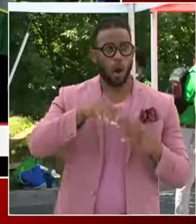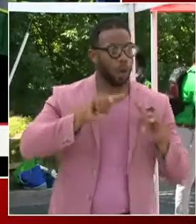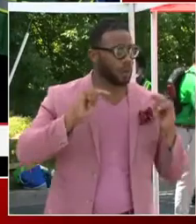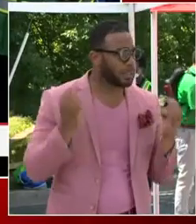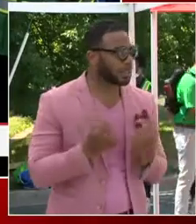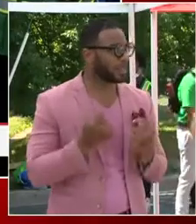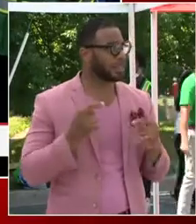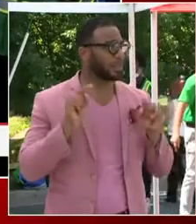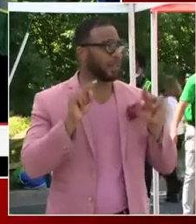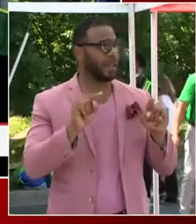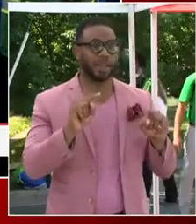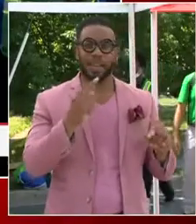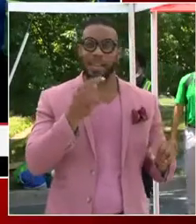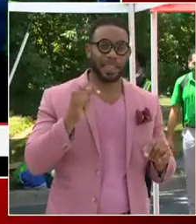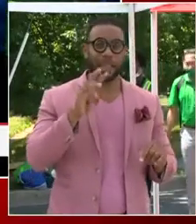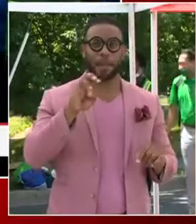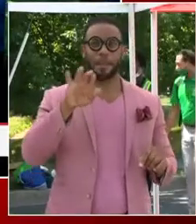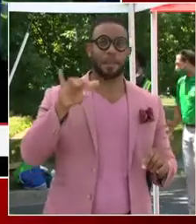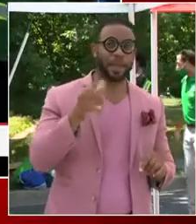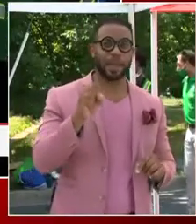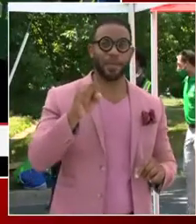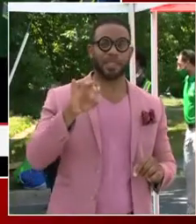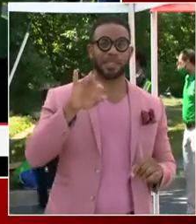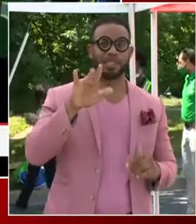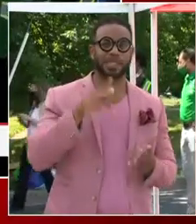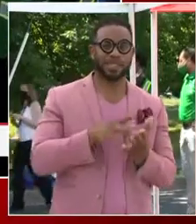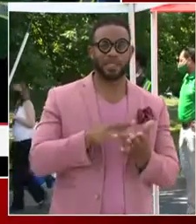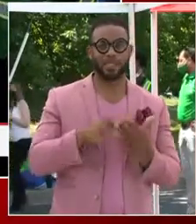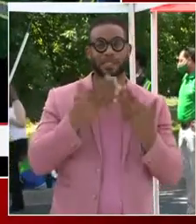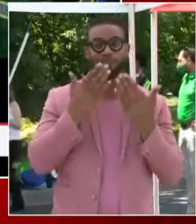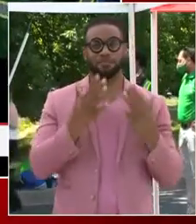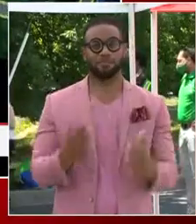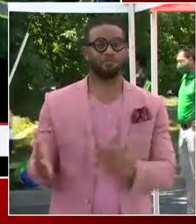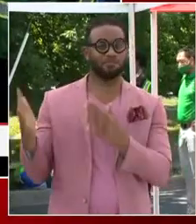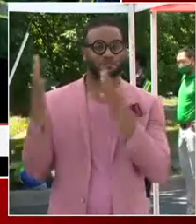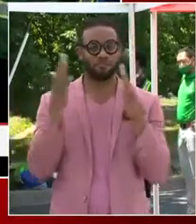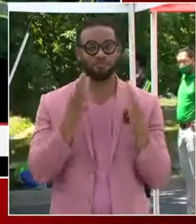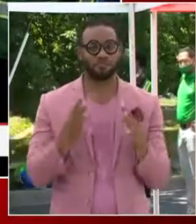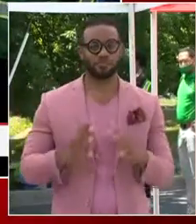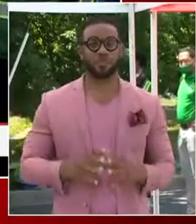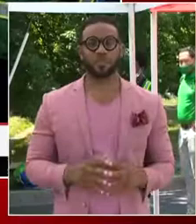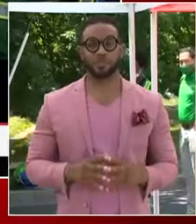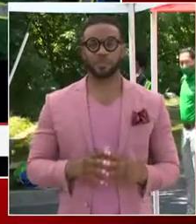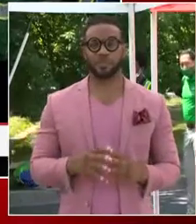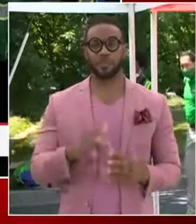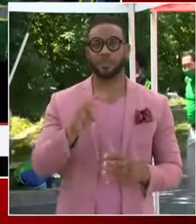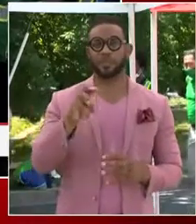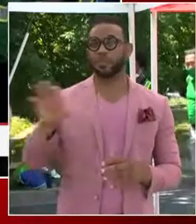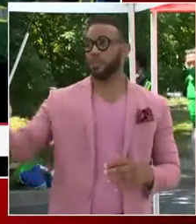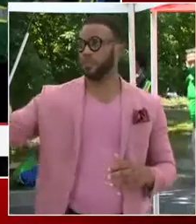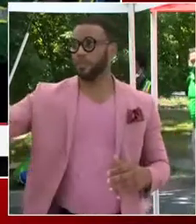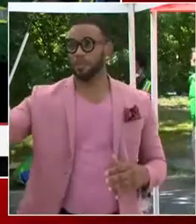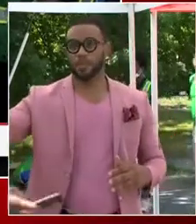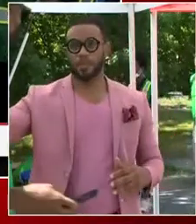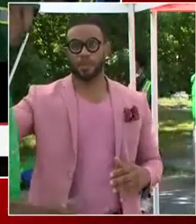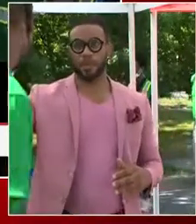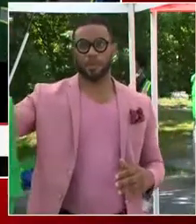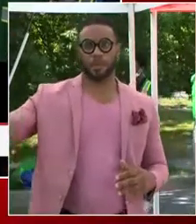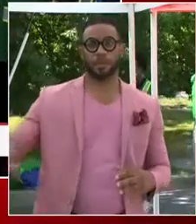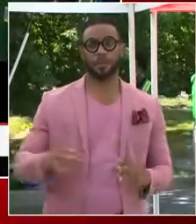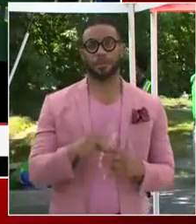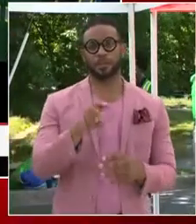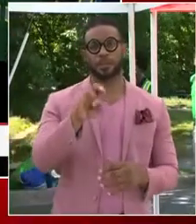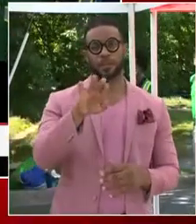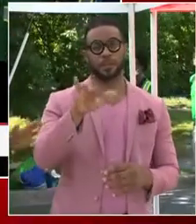team at the Mary Center. Give them a big round of applause. Mary Center and their team have been